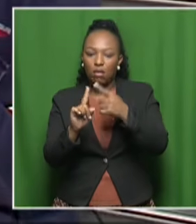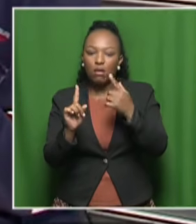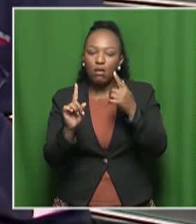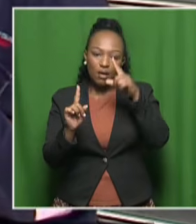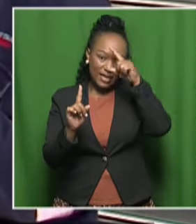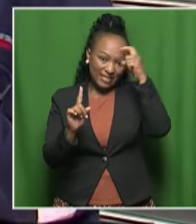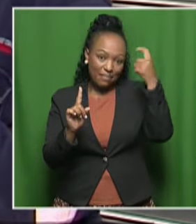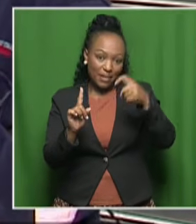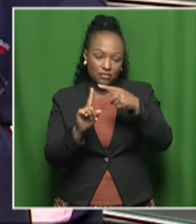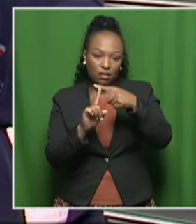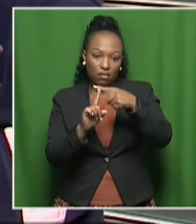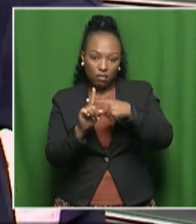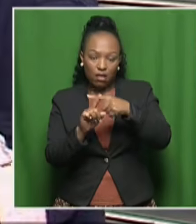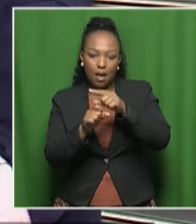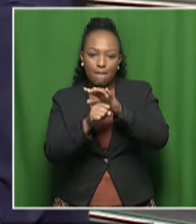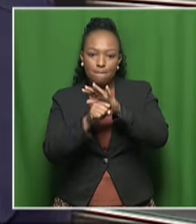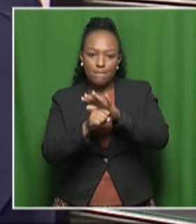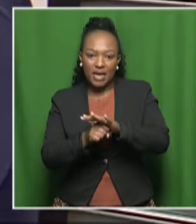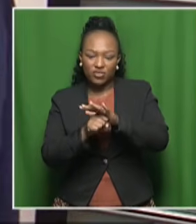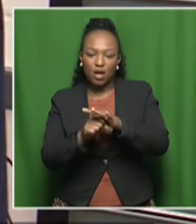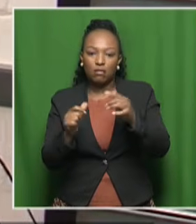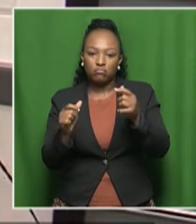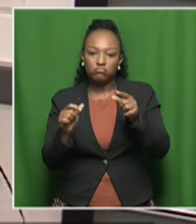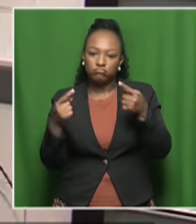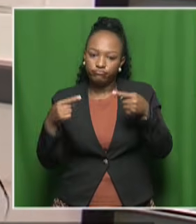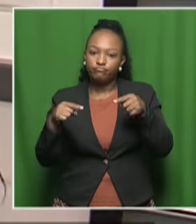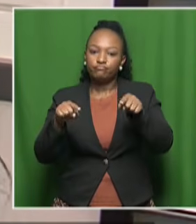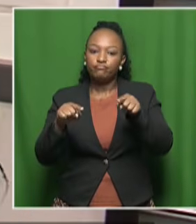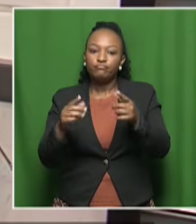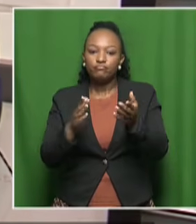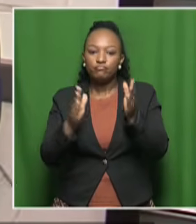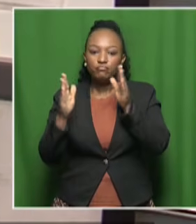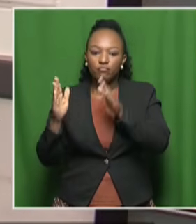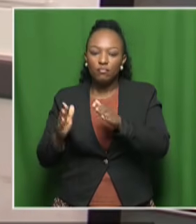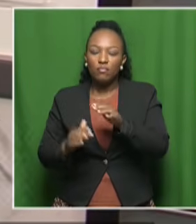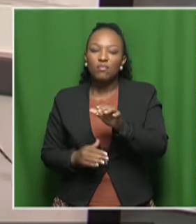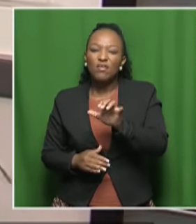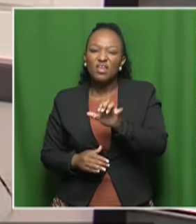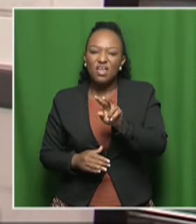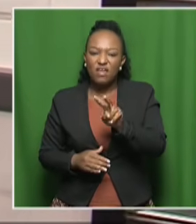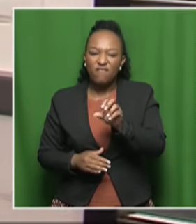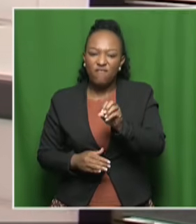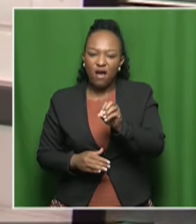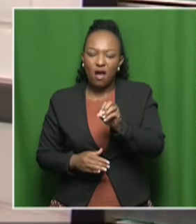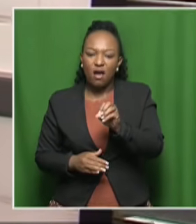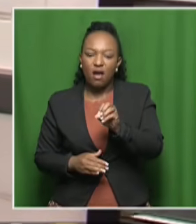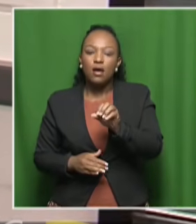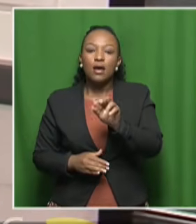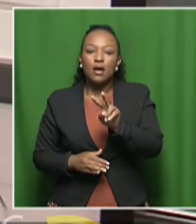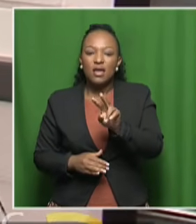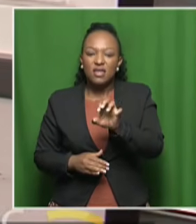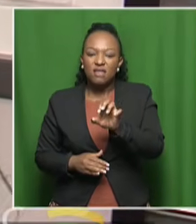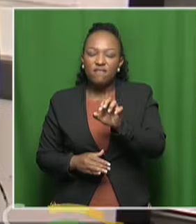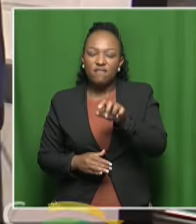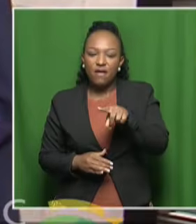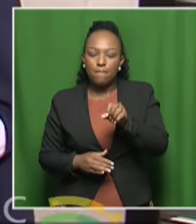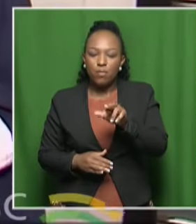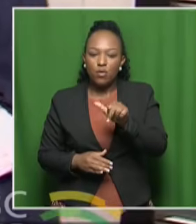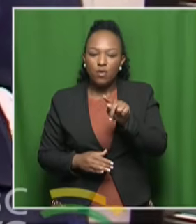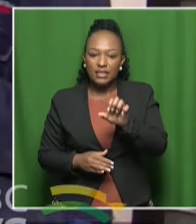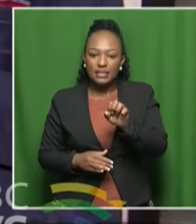and temperature are directly proportional. And then we come to our evaporator, which is where our air comes from.